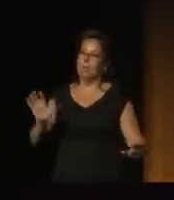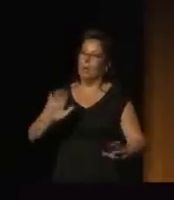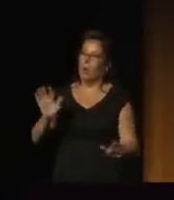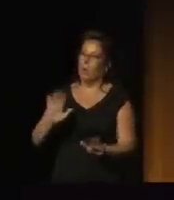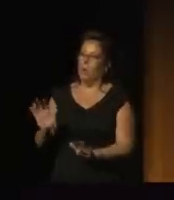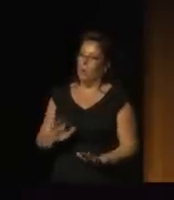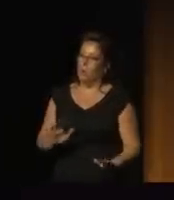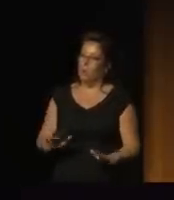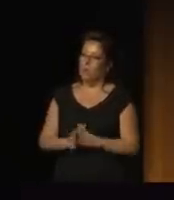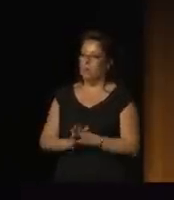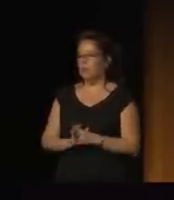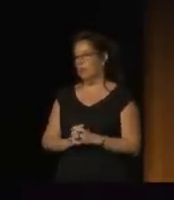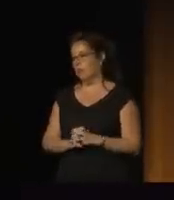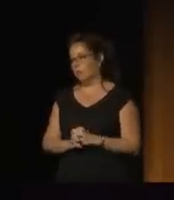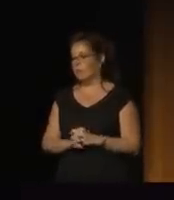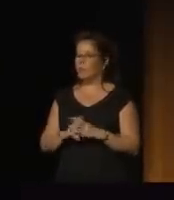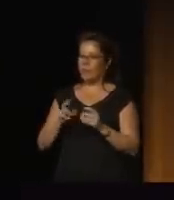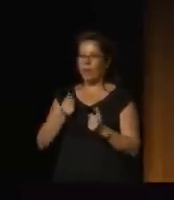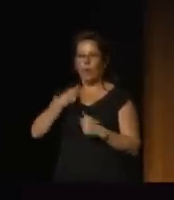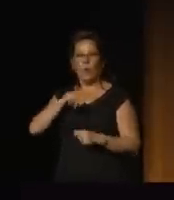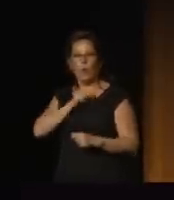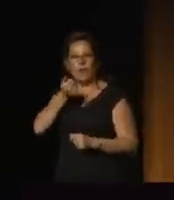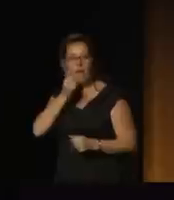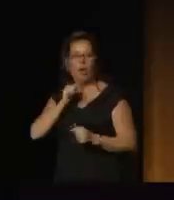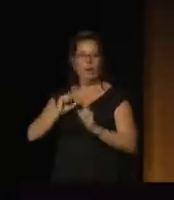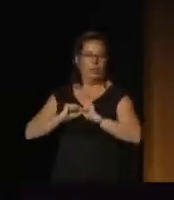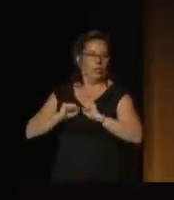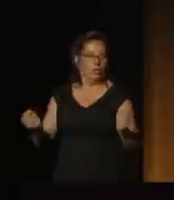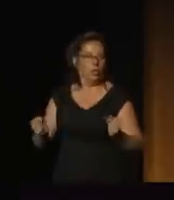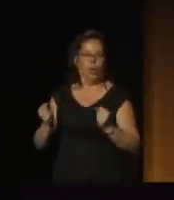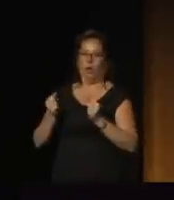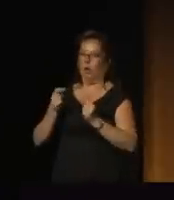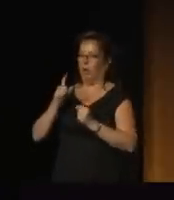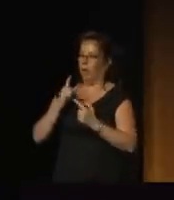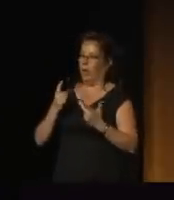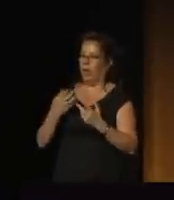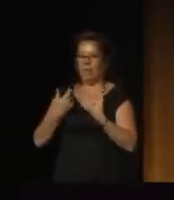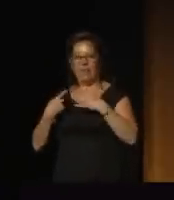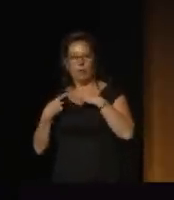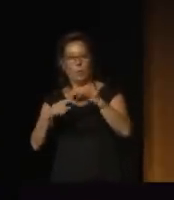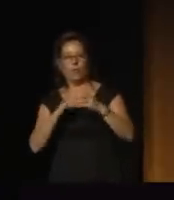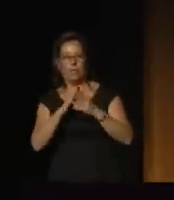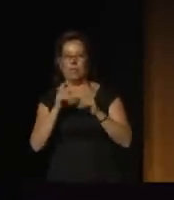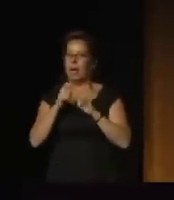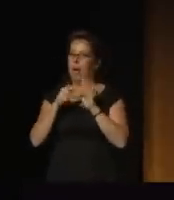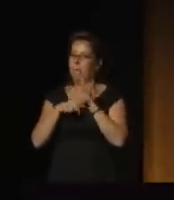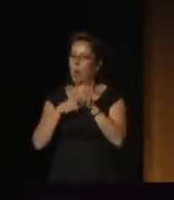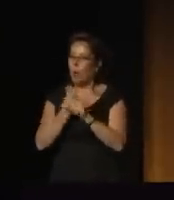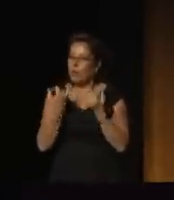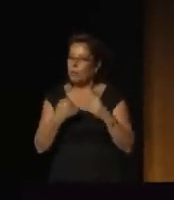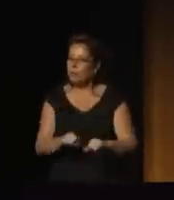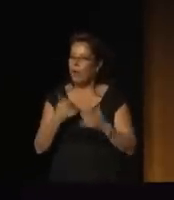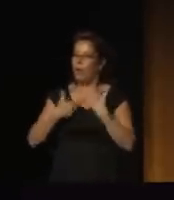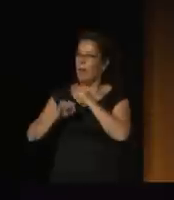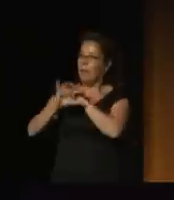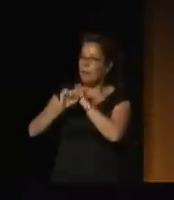presented as such a shock and such a surprise, and there's questions about what the media got wrong and how polling went wrong, which are,